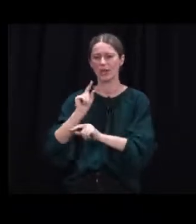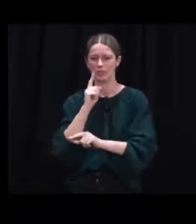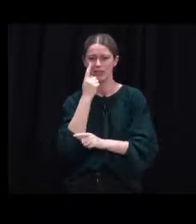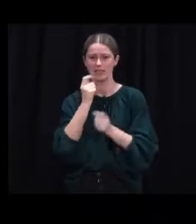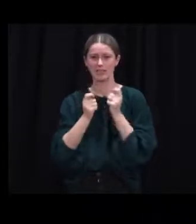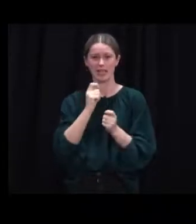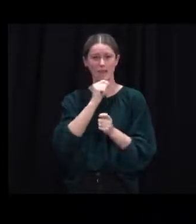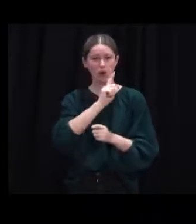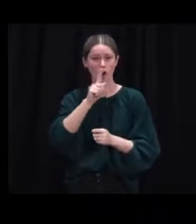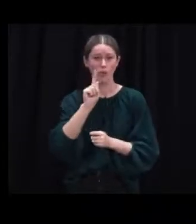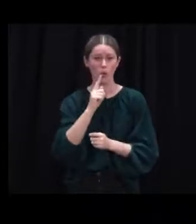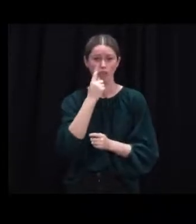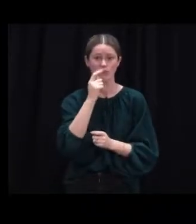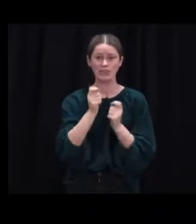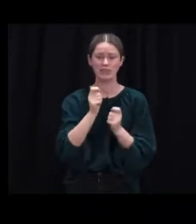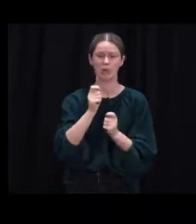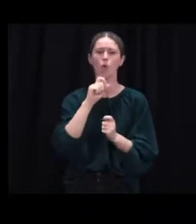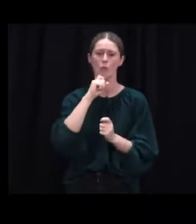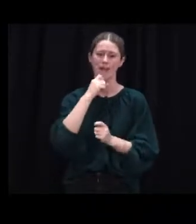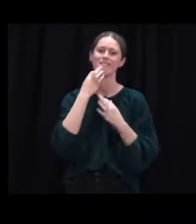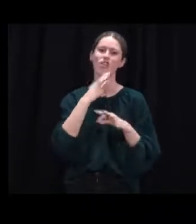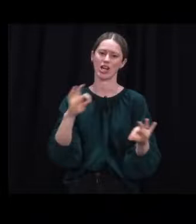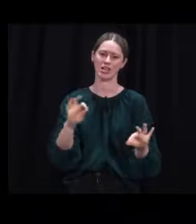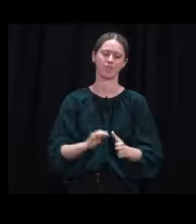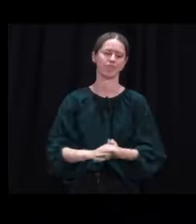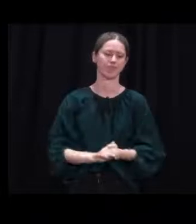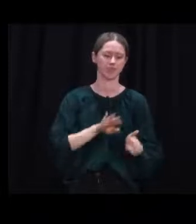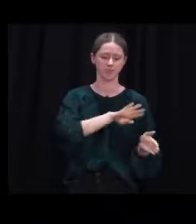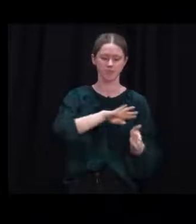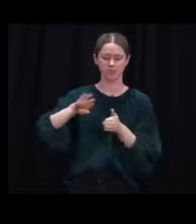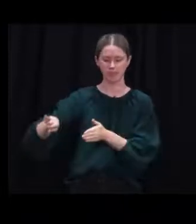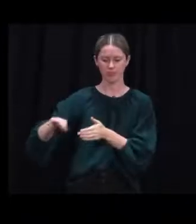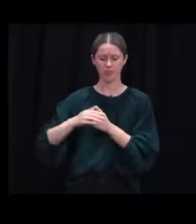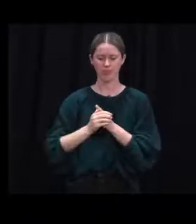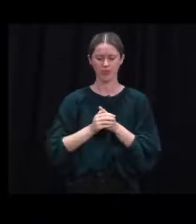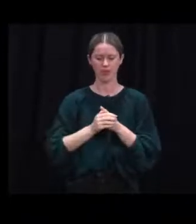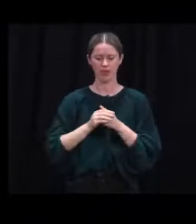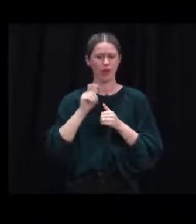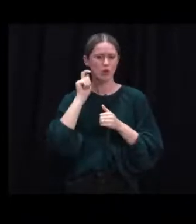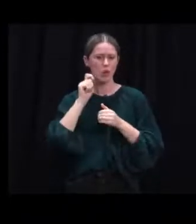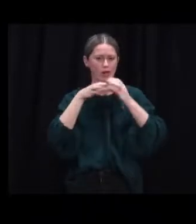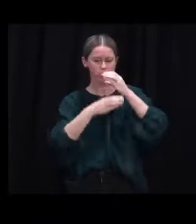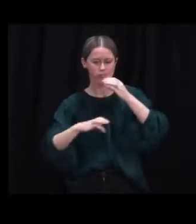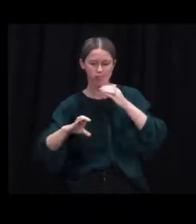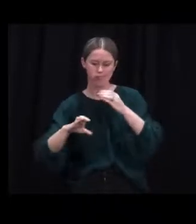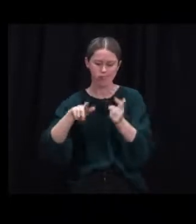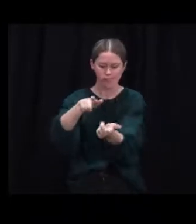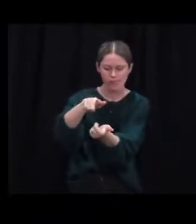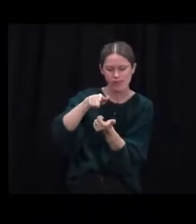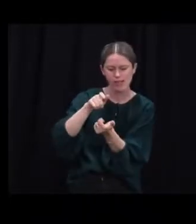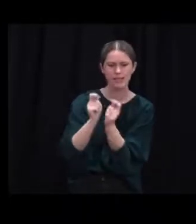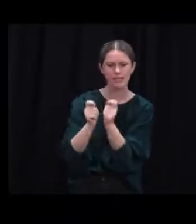out again to our colleagues in general practice doing all that testing. Wherever you get a test, it is free.